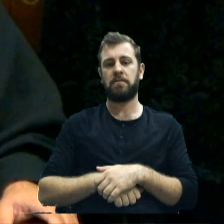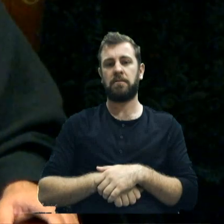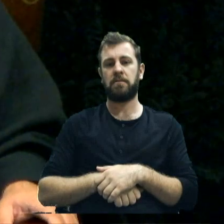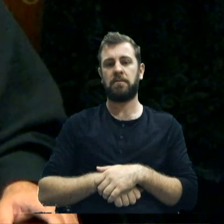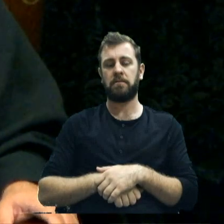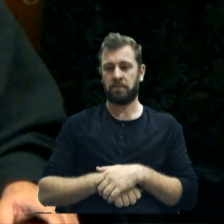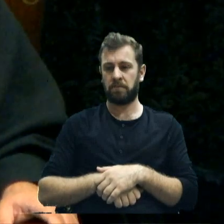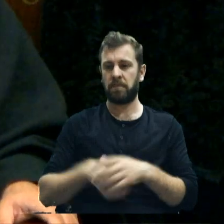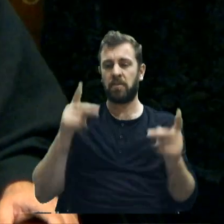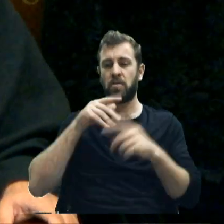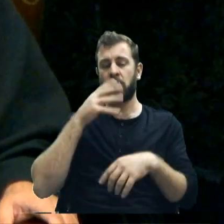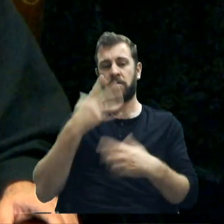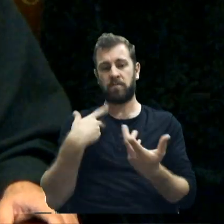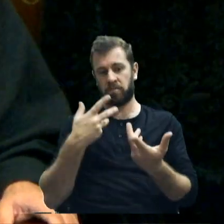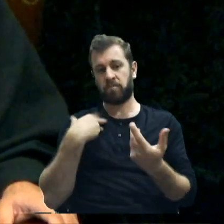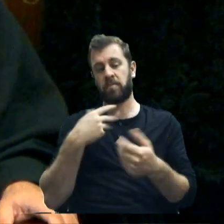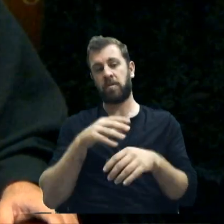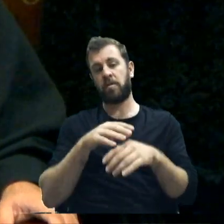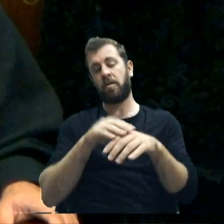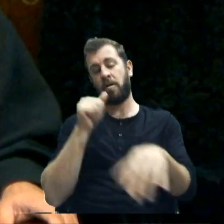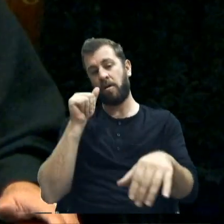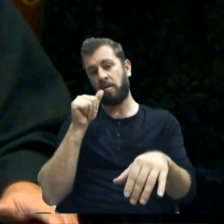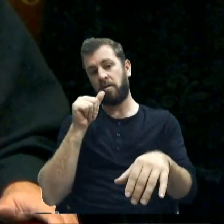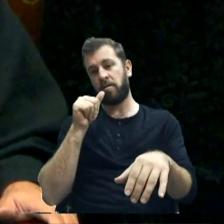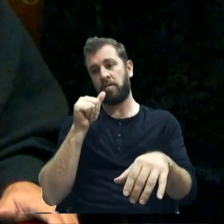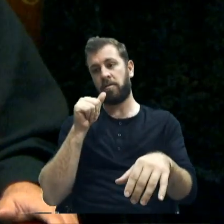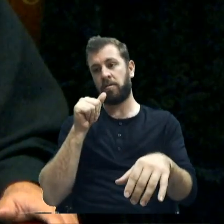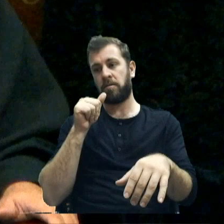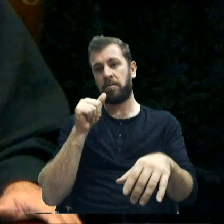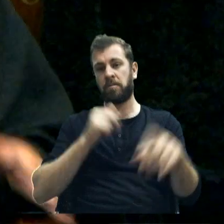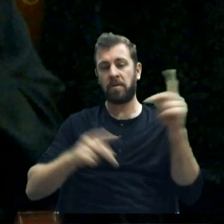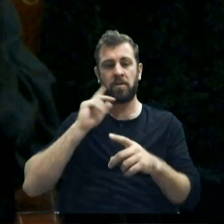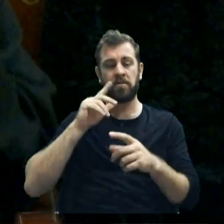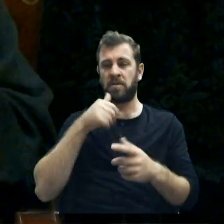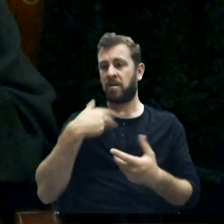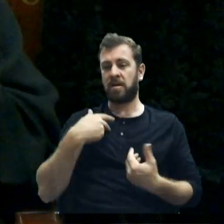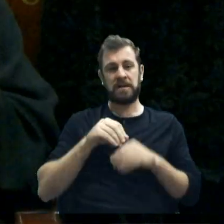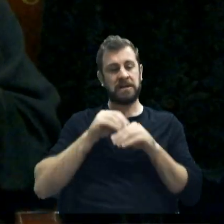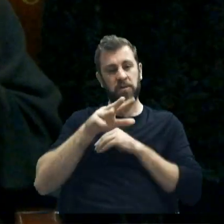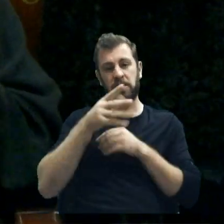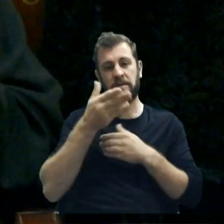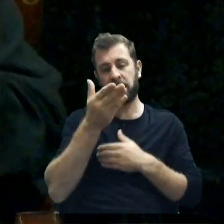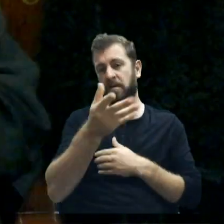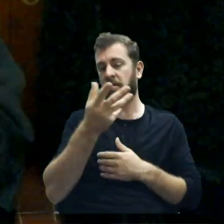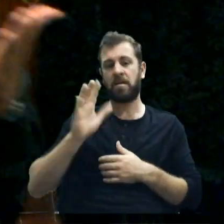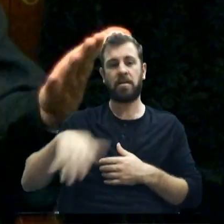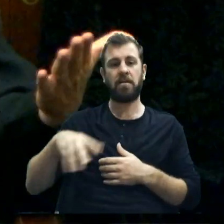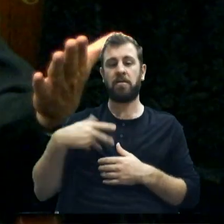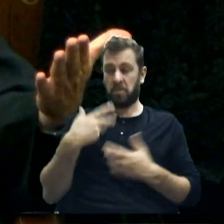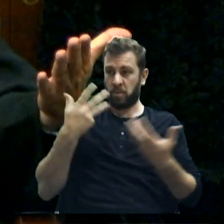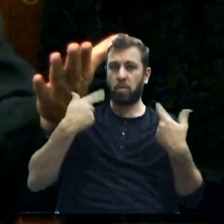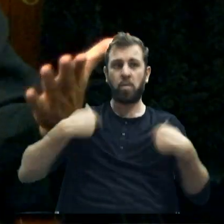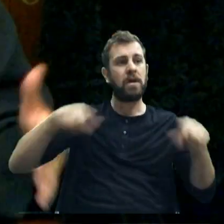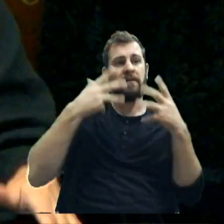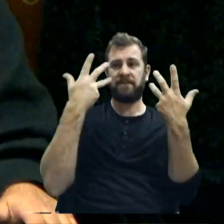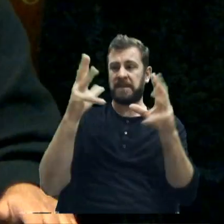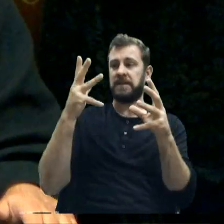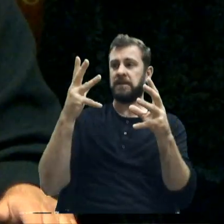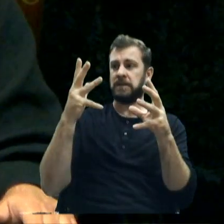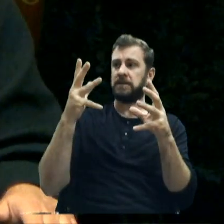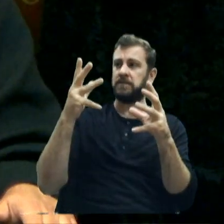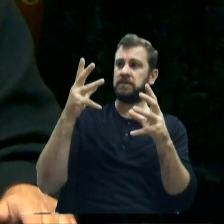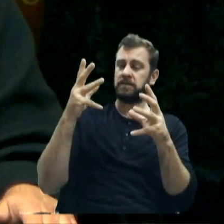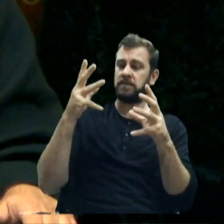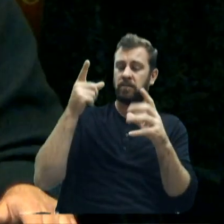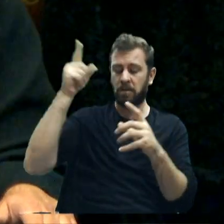call. That tawfiq, that inspiration isn't there yet. We have, alhamdulillah. But now this separation is there and we miss